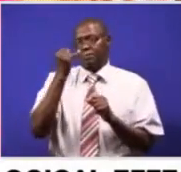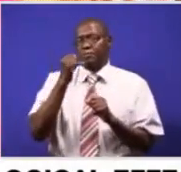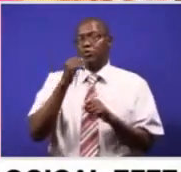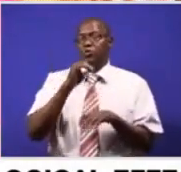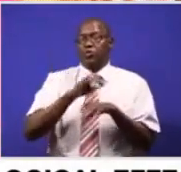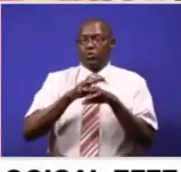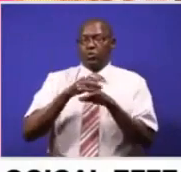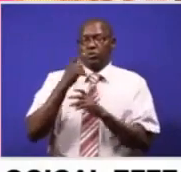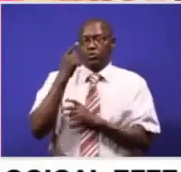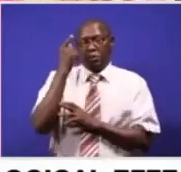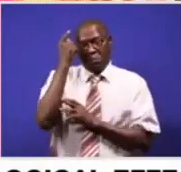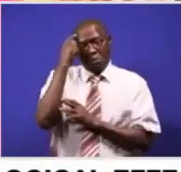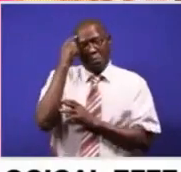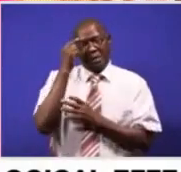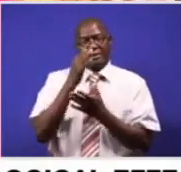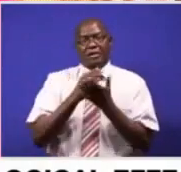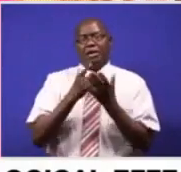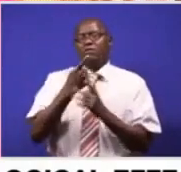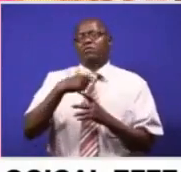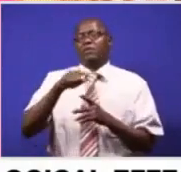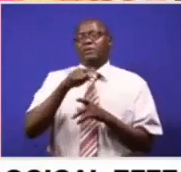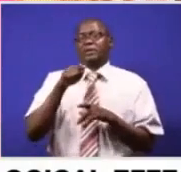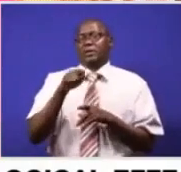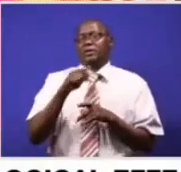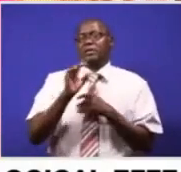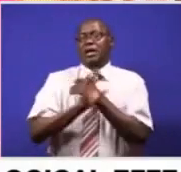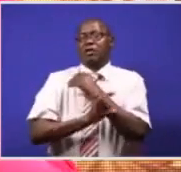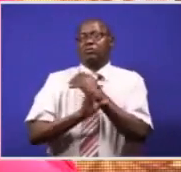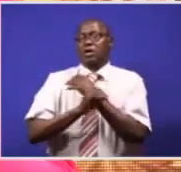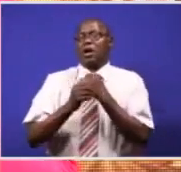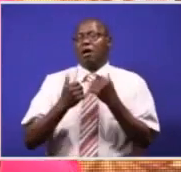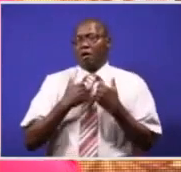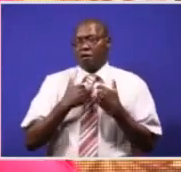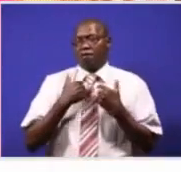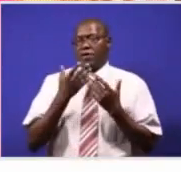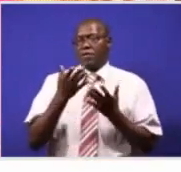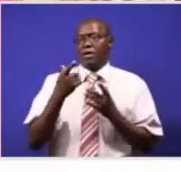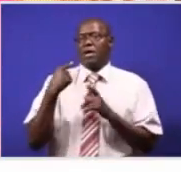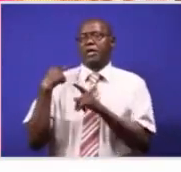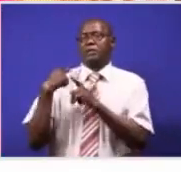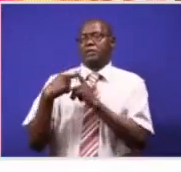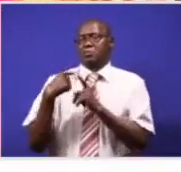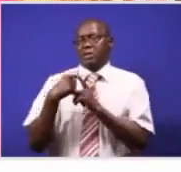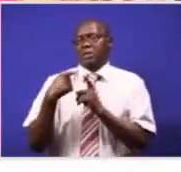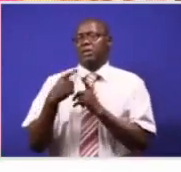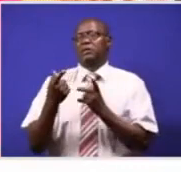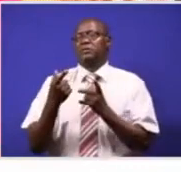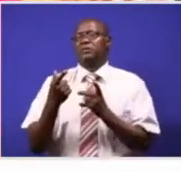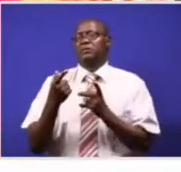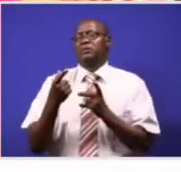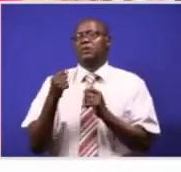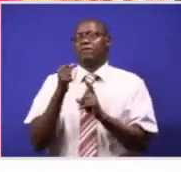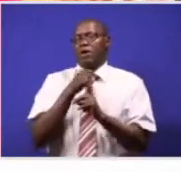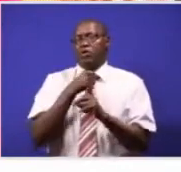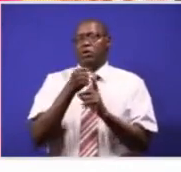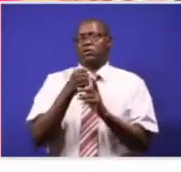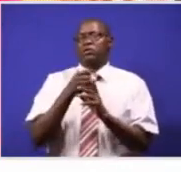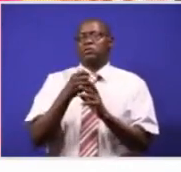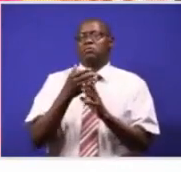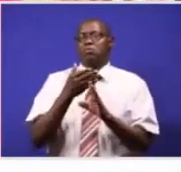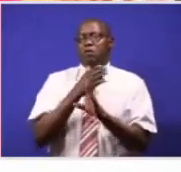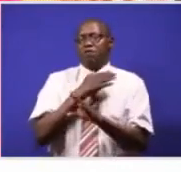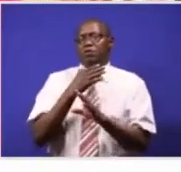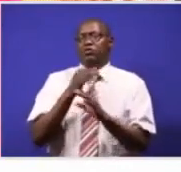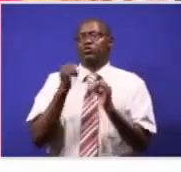that some of us in this country have been exposed to violence before, probably at family